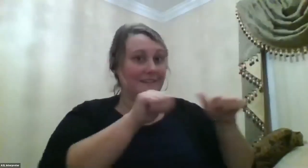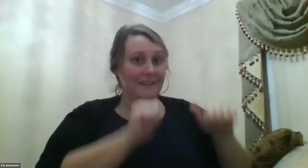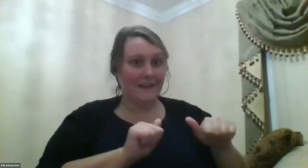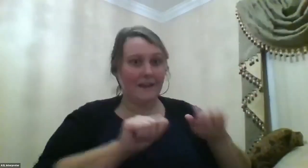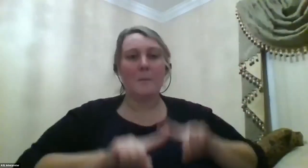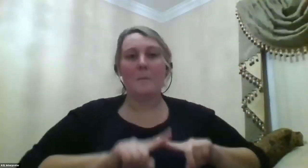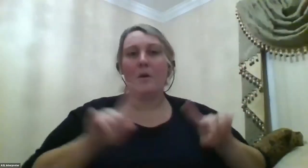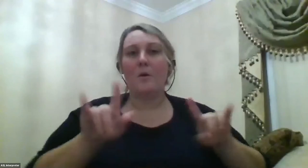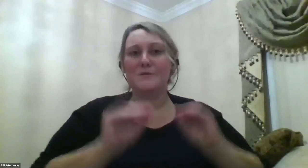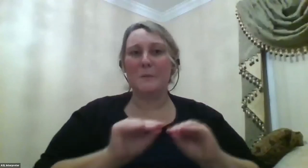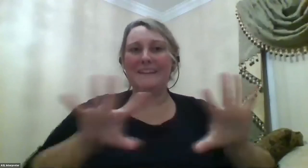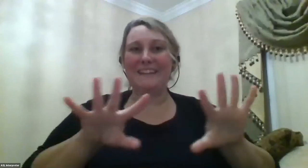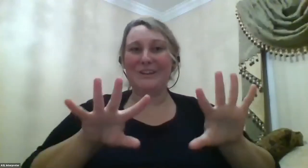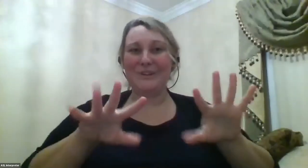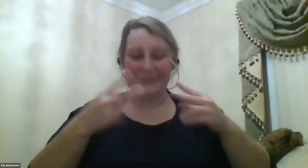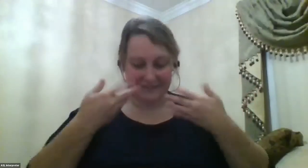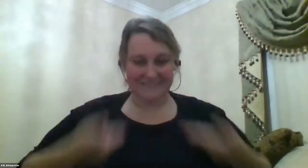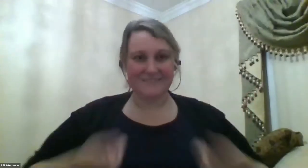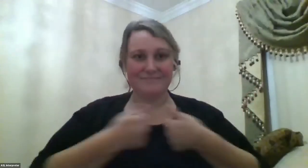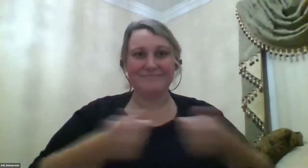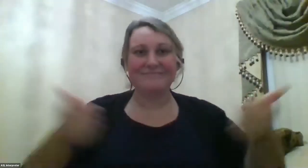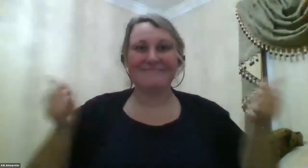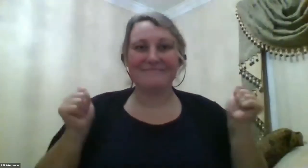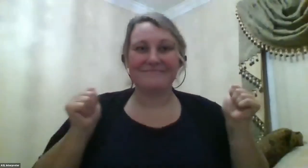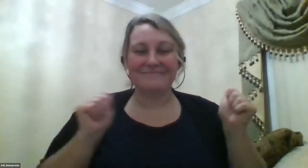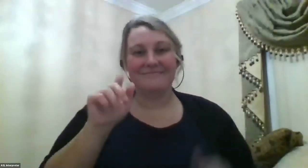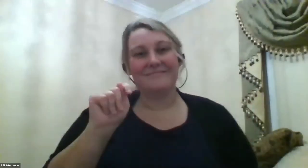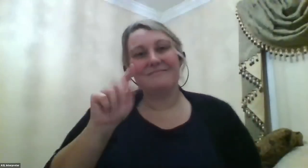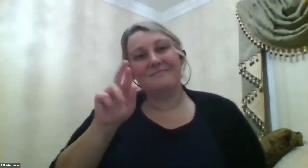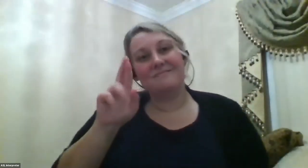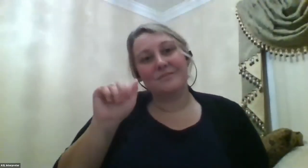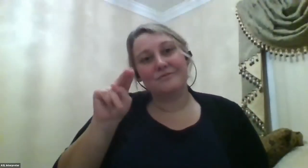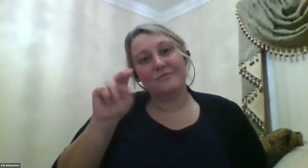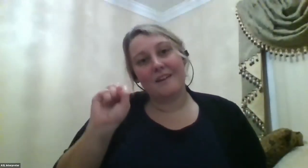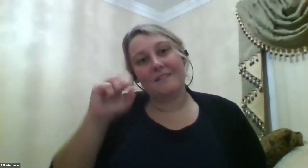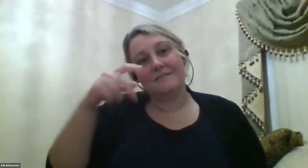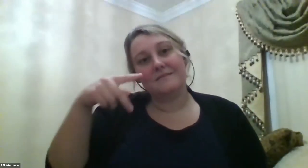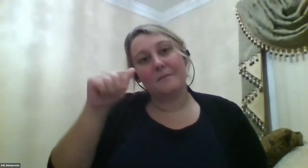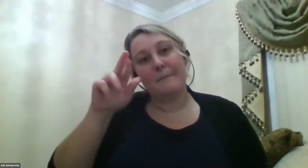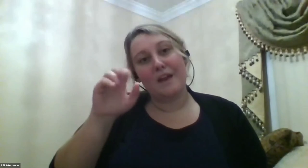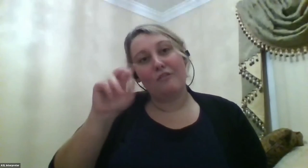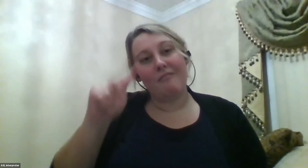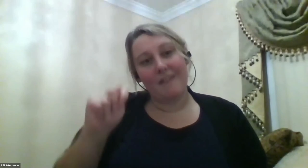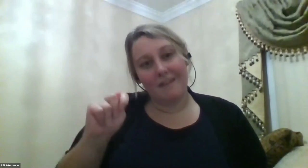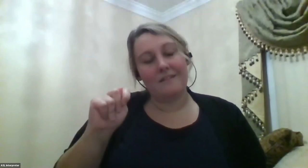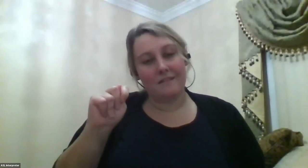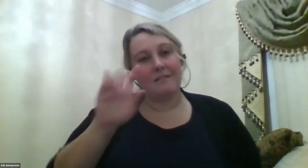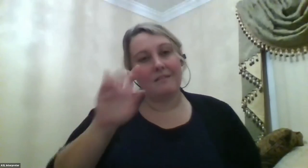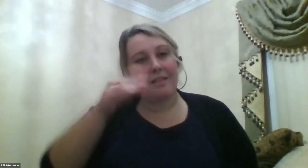things you had asked me about before Amber was like the window and transparency. And I feel like